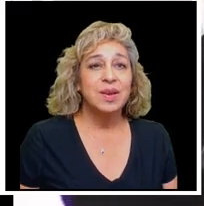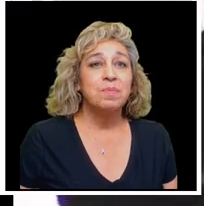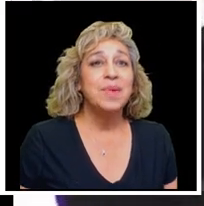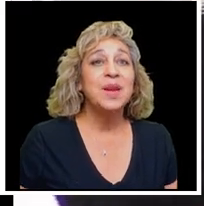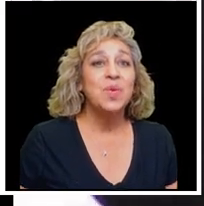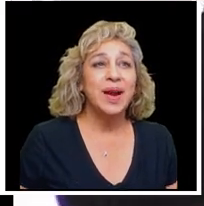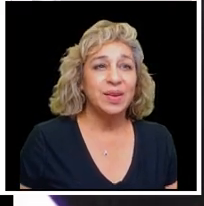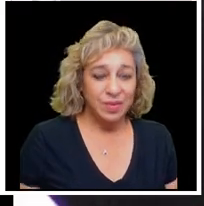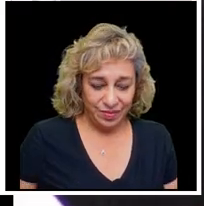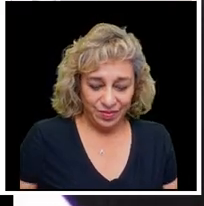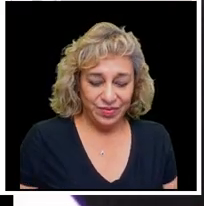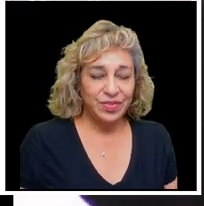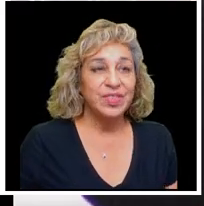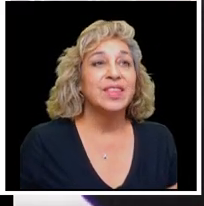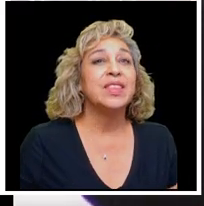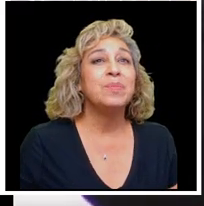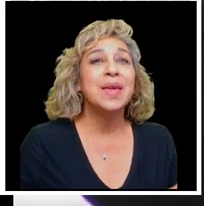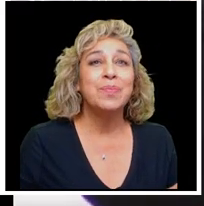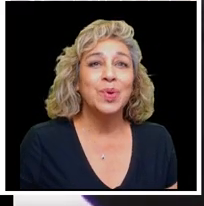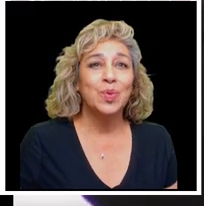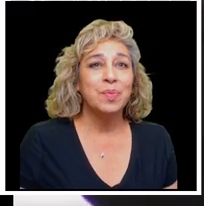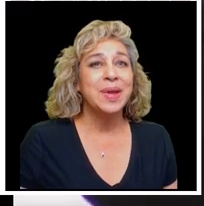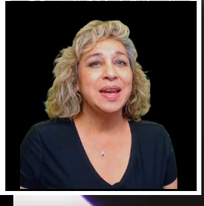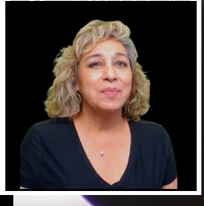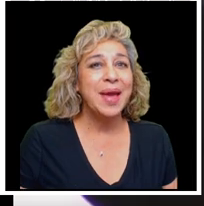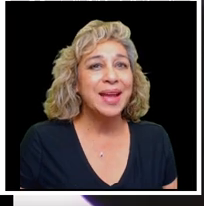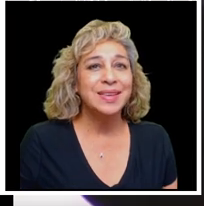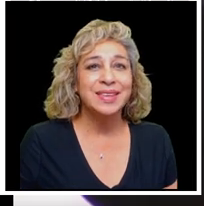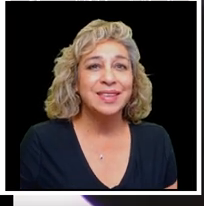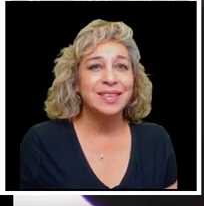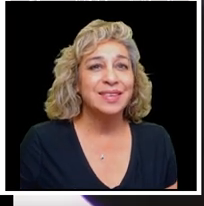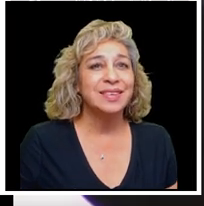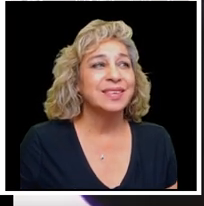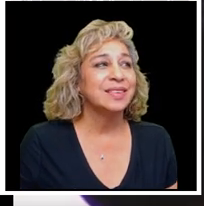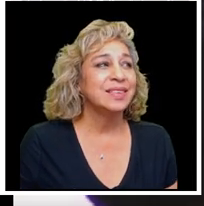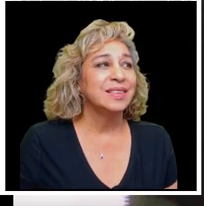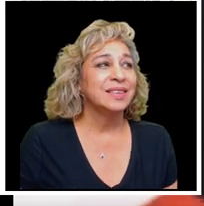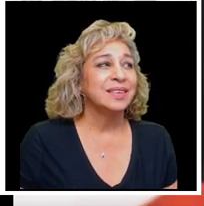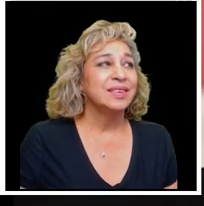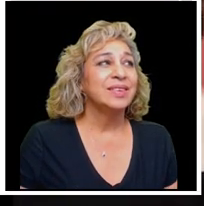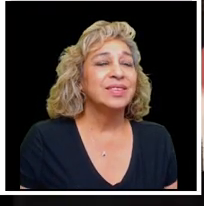you know the people were being abandoned